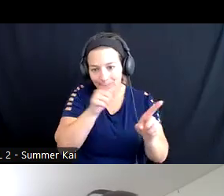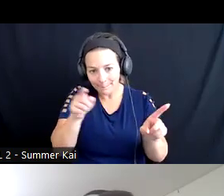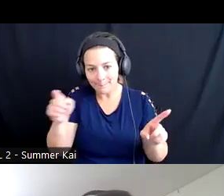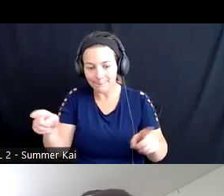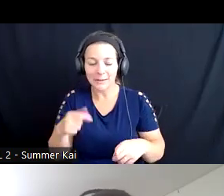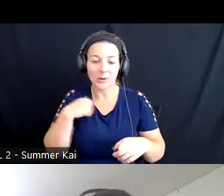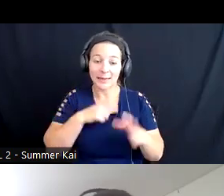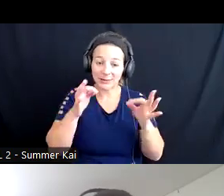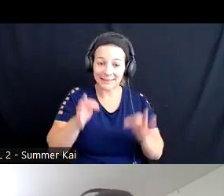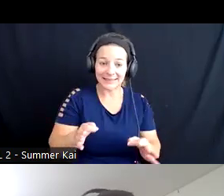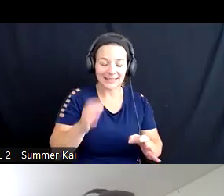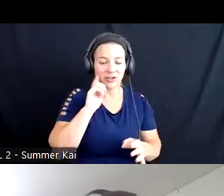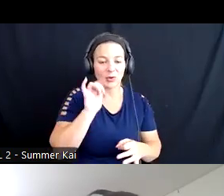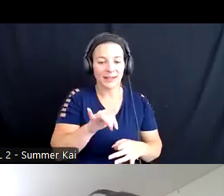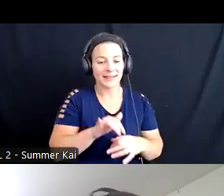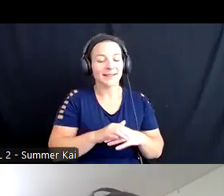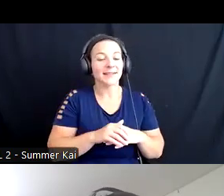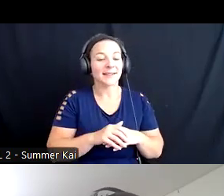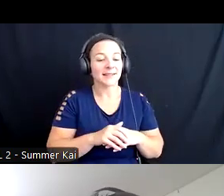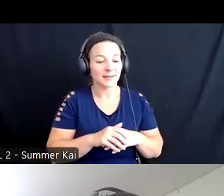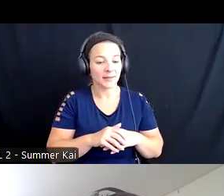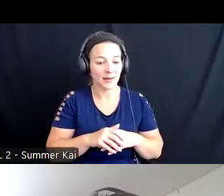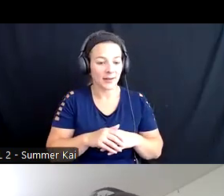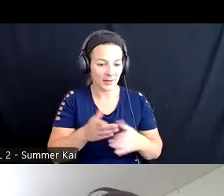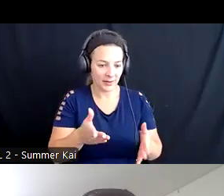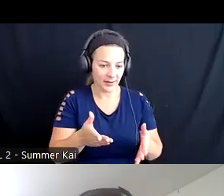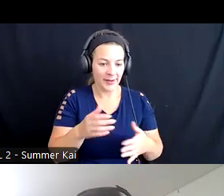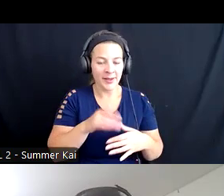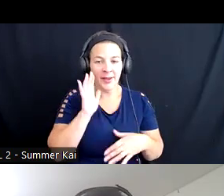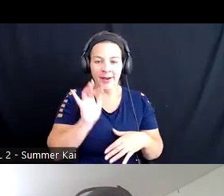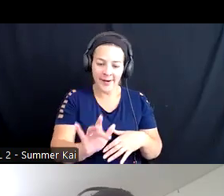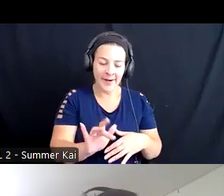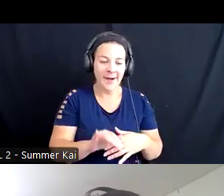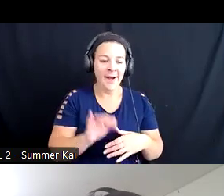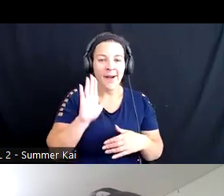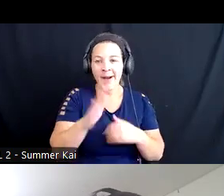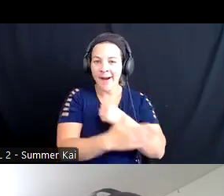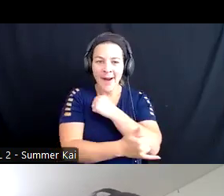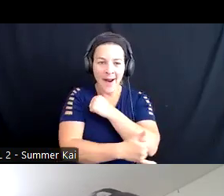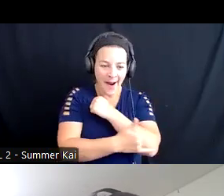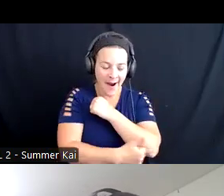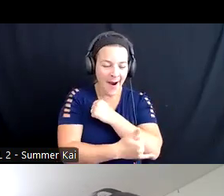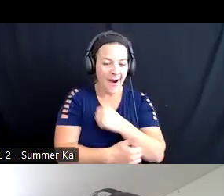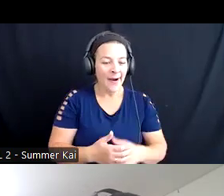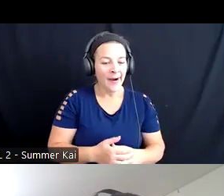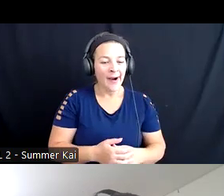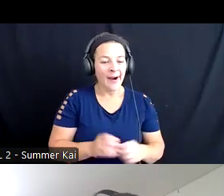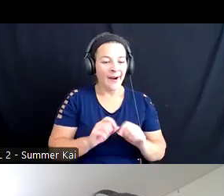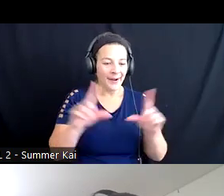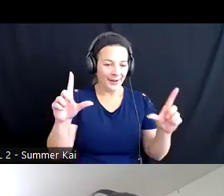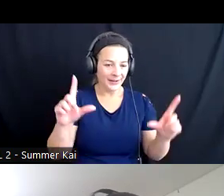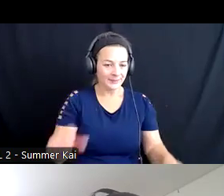to make on this landing screen is, as prompted here in this dropdown, to select a specific county. So if we open that